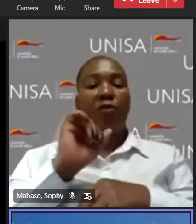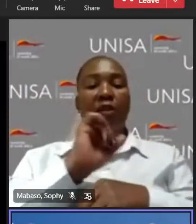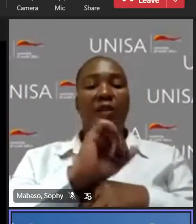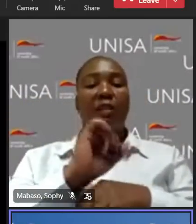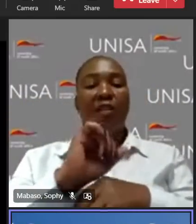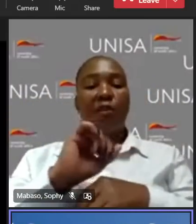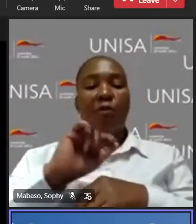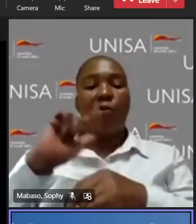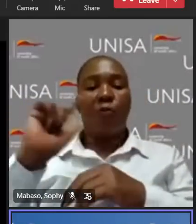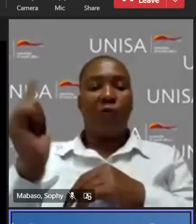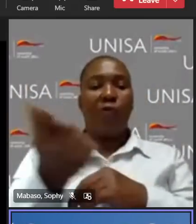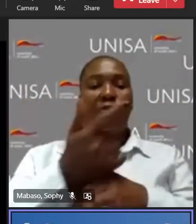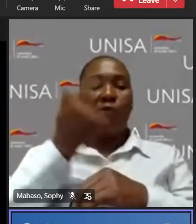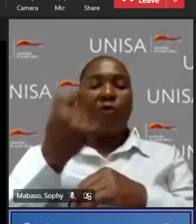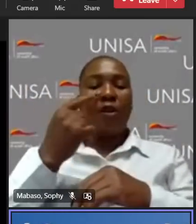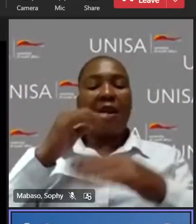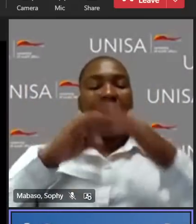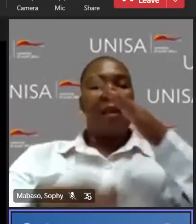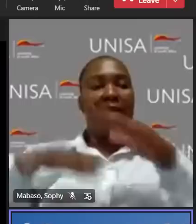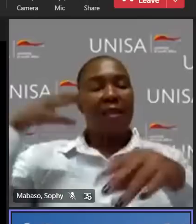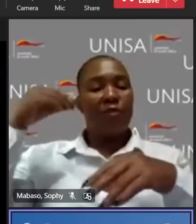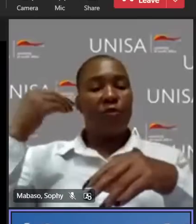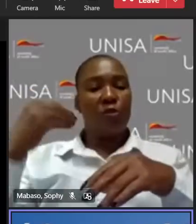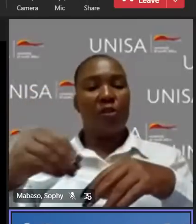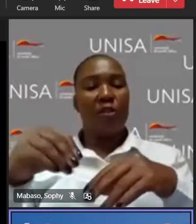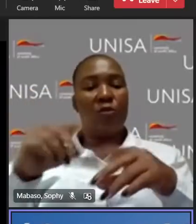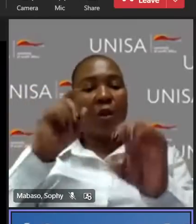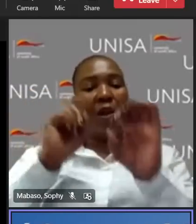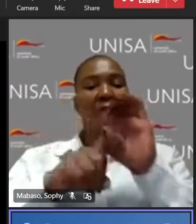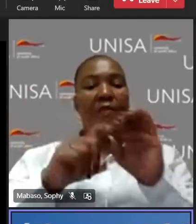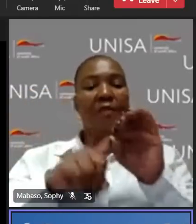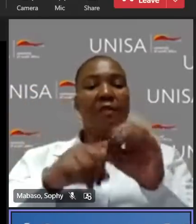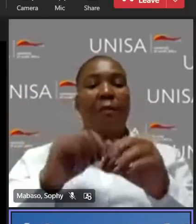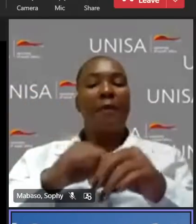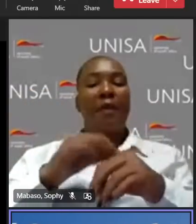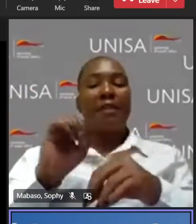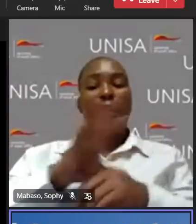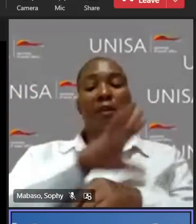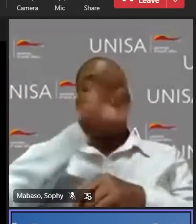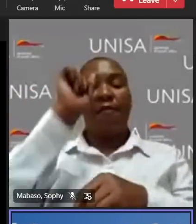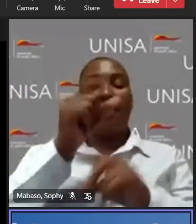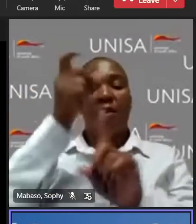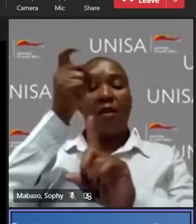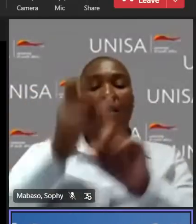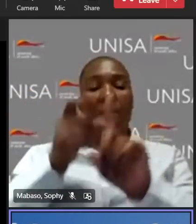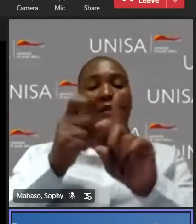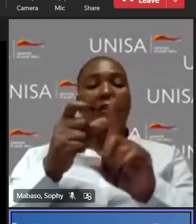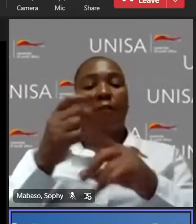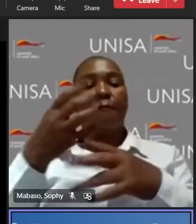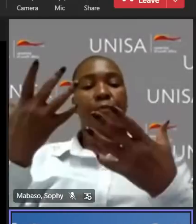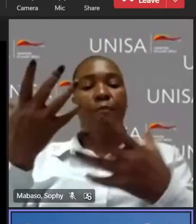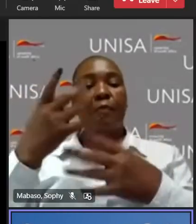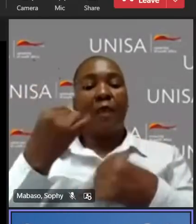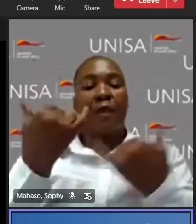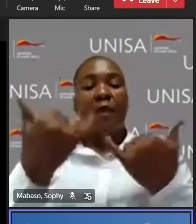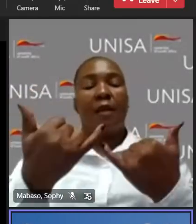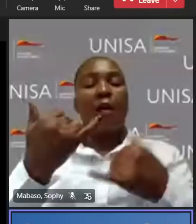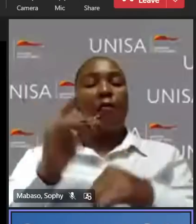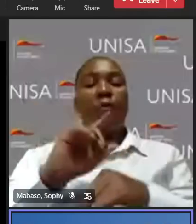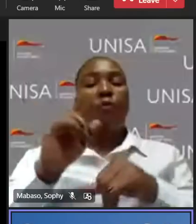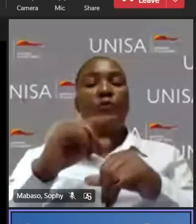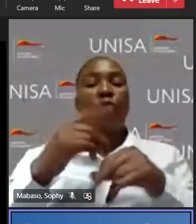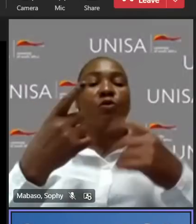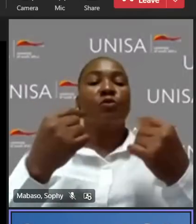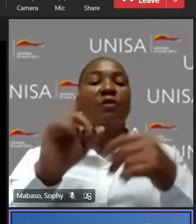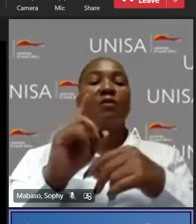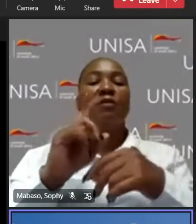entire undergraduate qualification and be a South African citizen. So what we are currently done now,